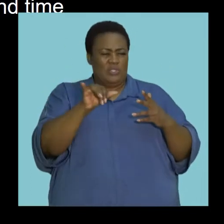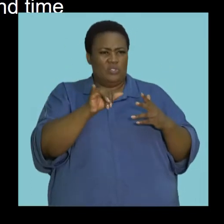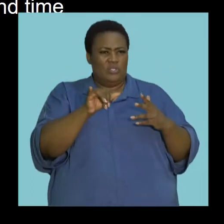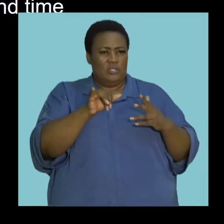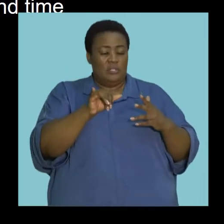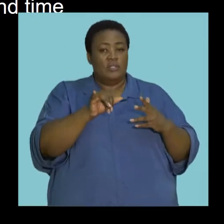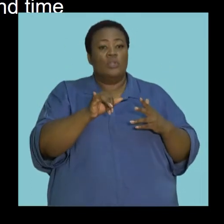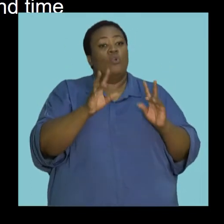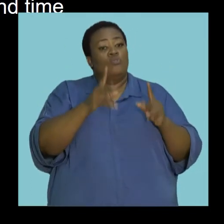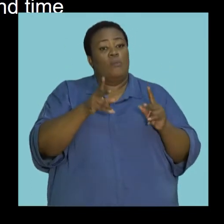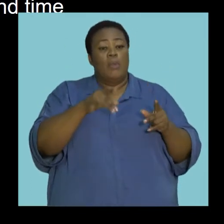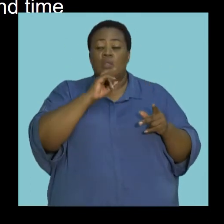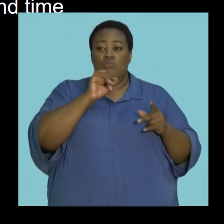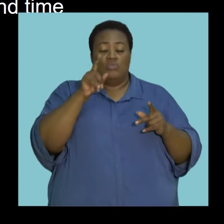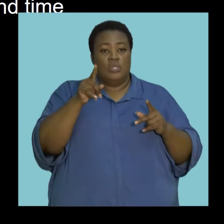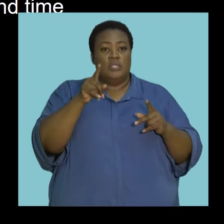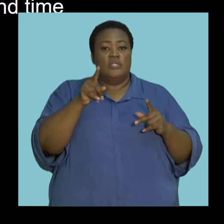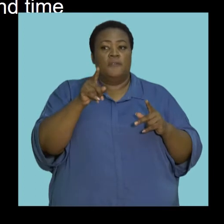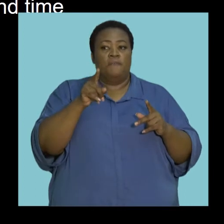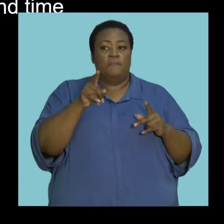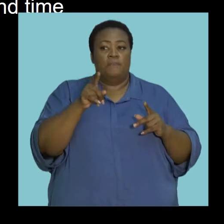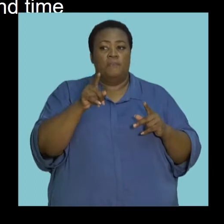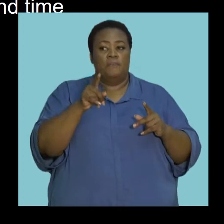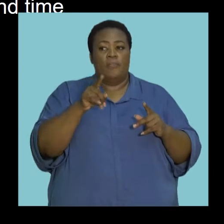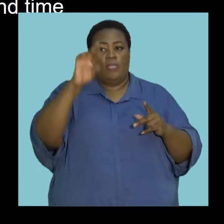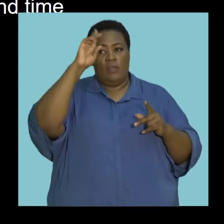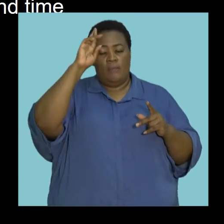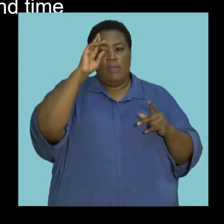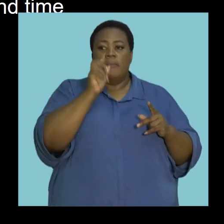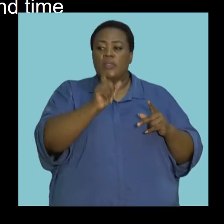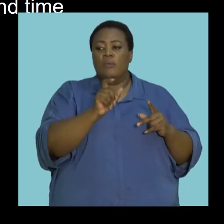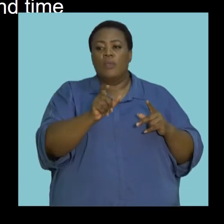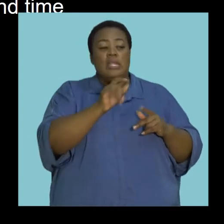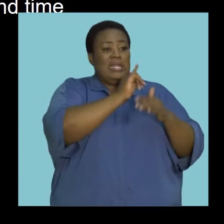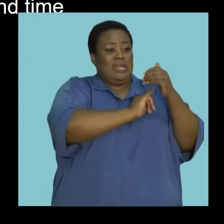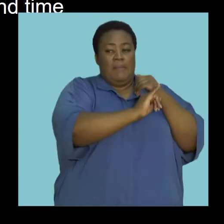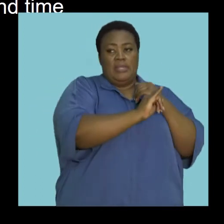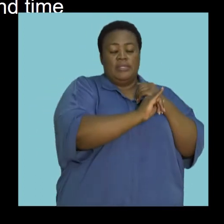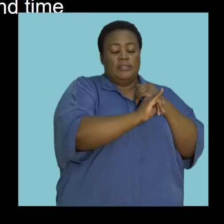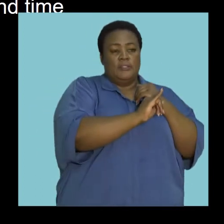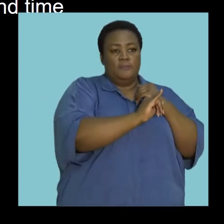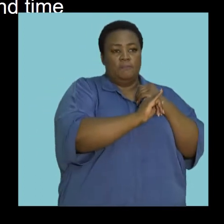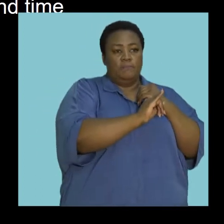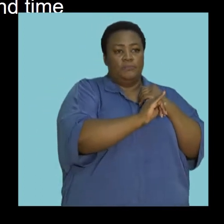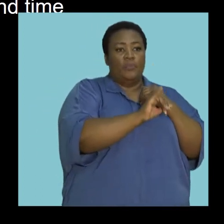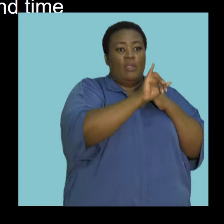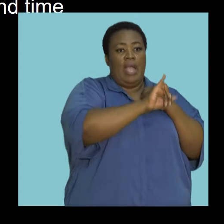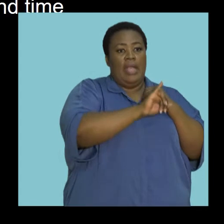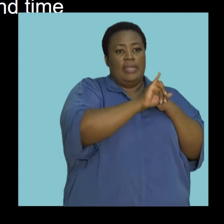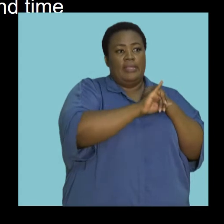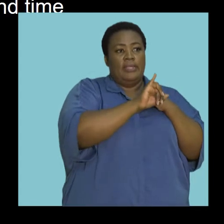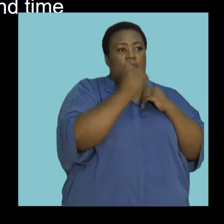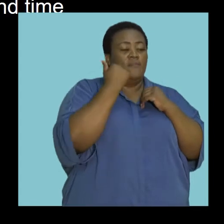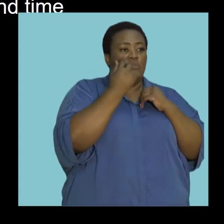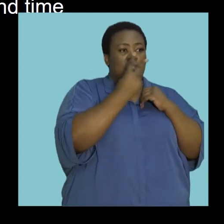they go on? So I often use this as a simple illustration. So remember the word independent, so I'm writing that here, I.